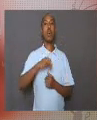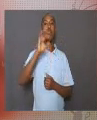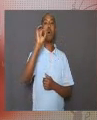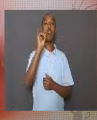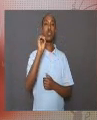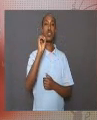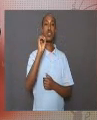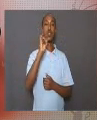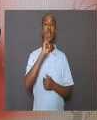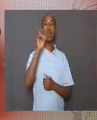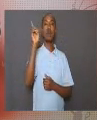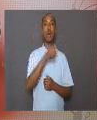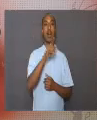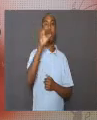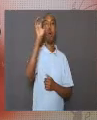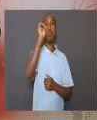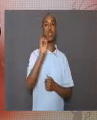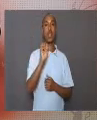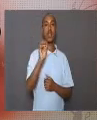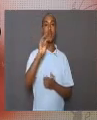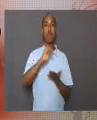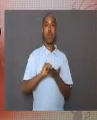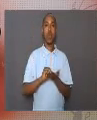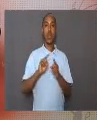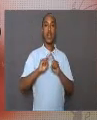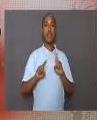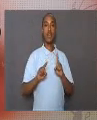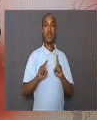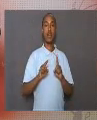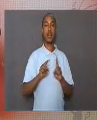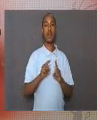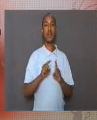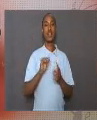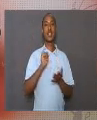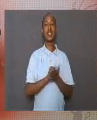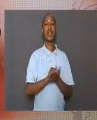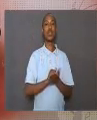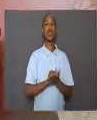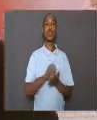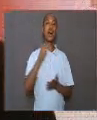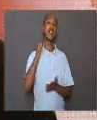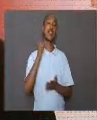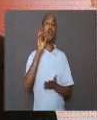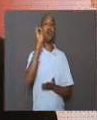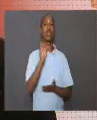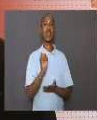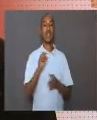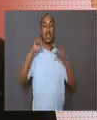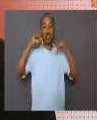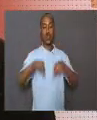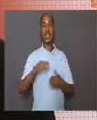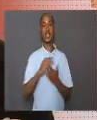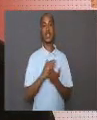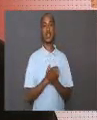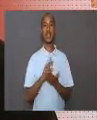in peroxide molecule differs from that of other oxides. In today's